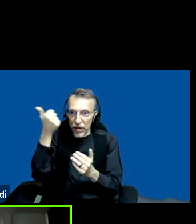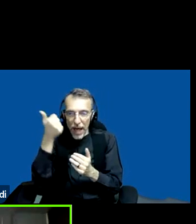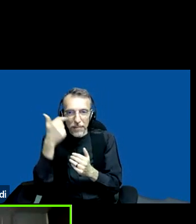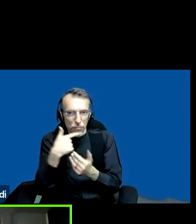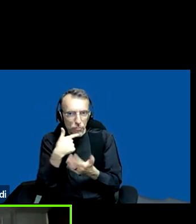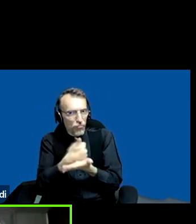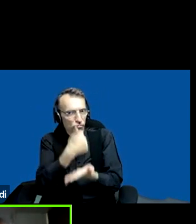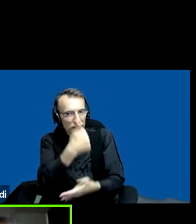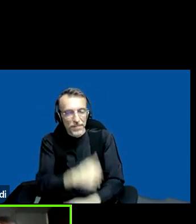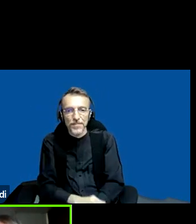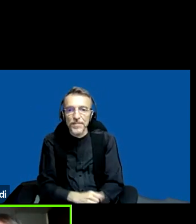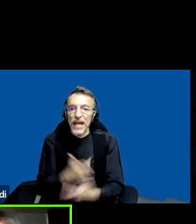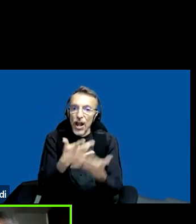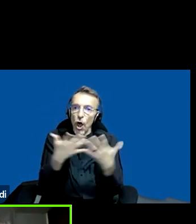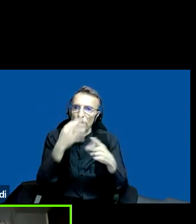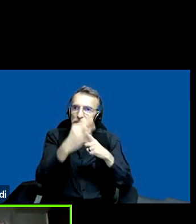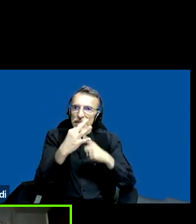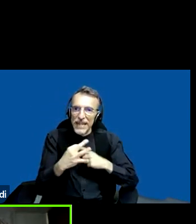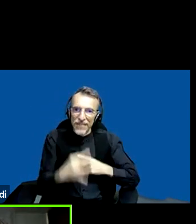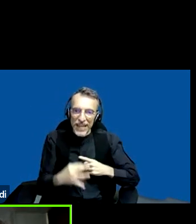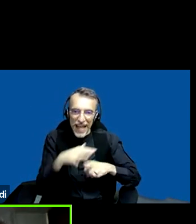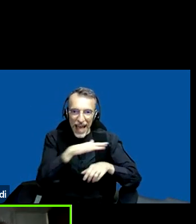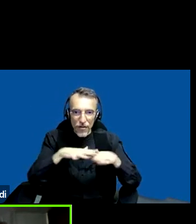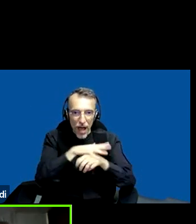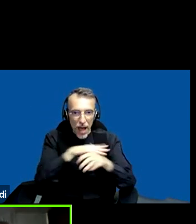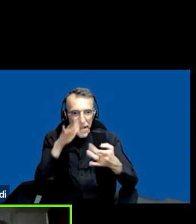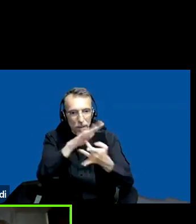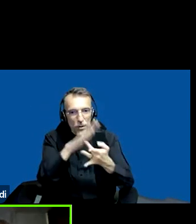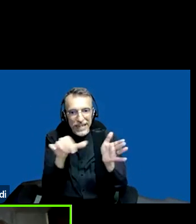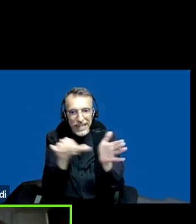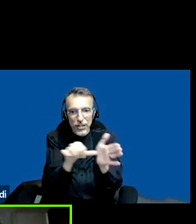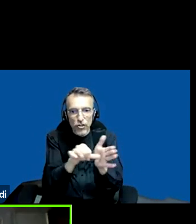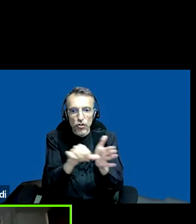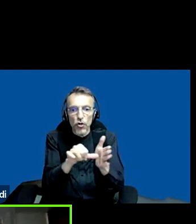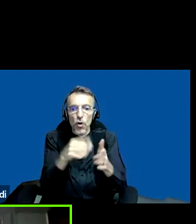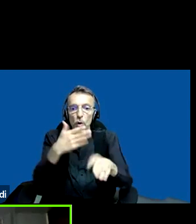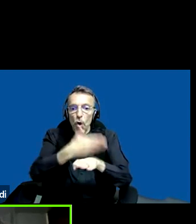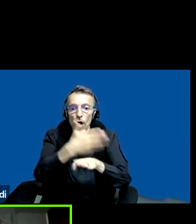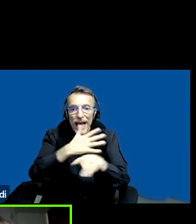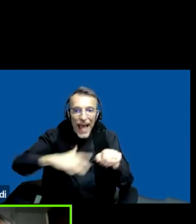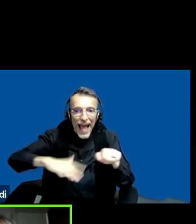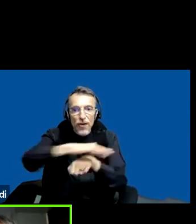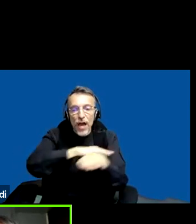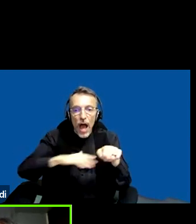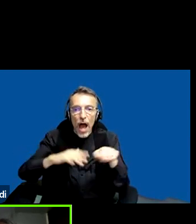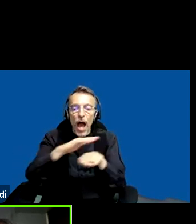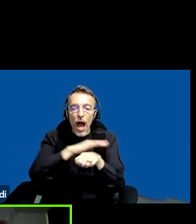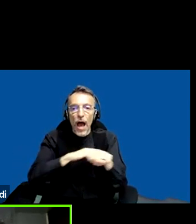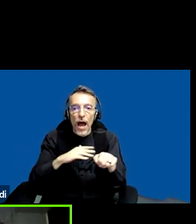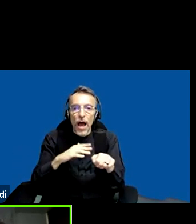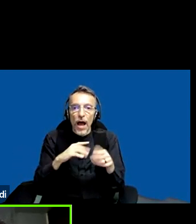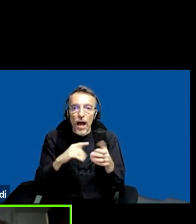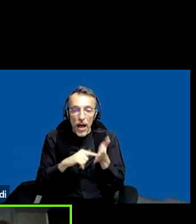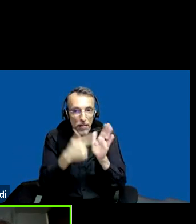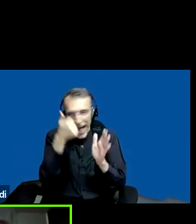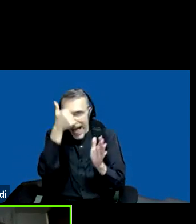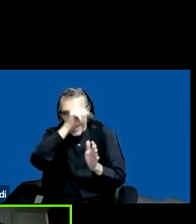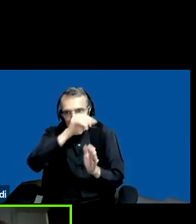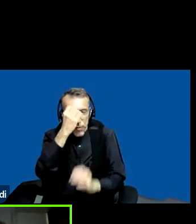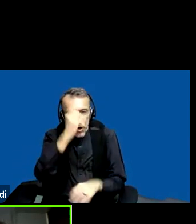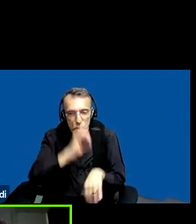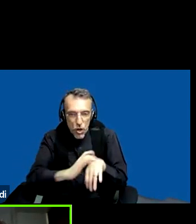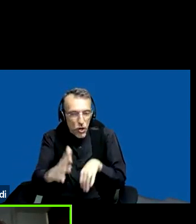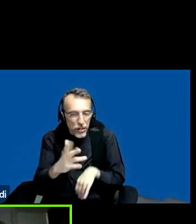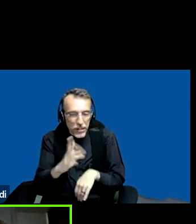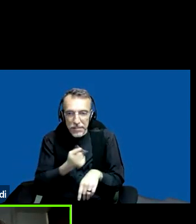I like with a lot of these specific areas, it's an important issue, but I do honestly think, working in the area, but not putting myself forward as too big an expert, but it's all